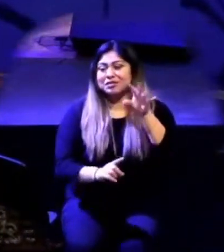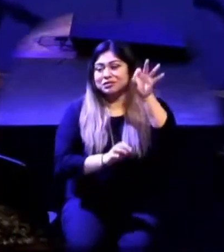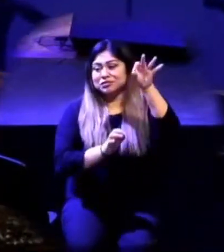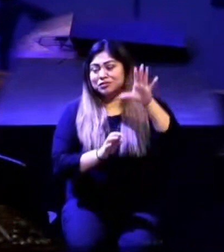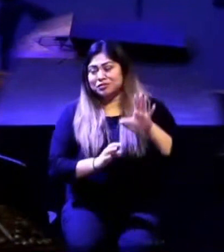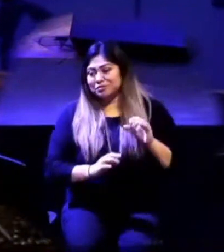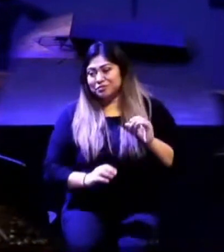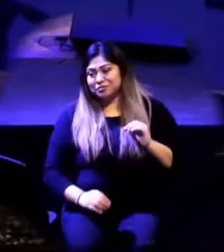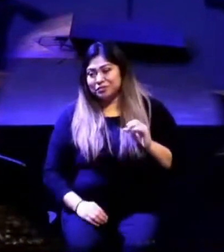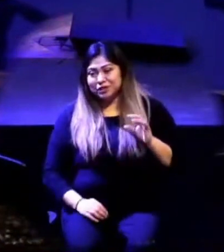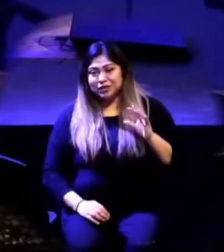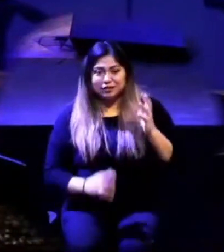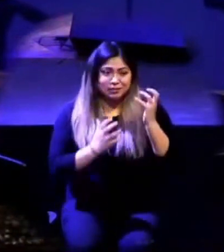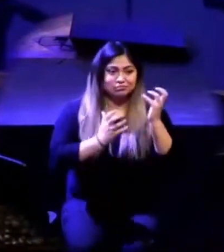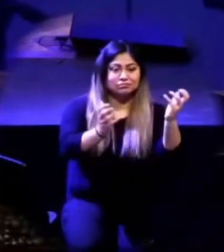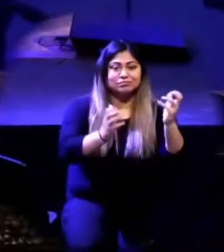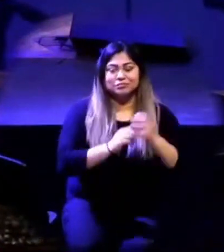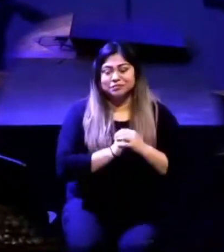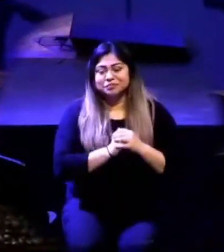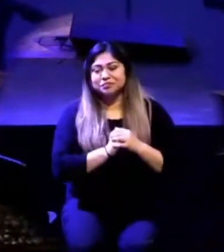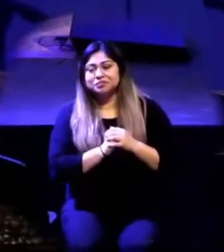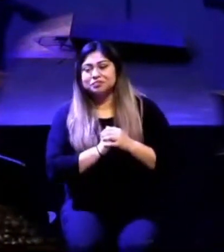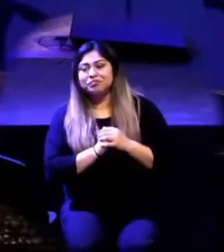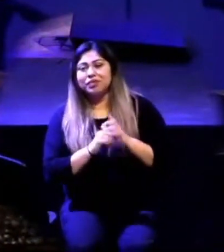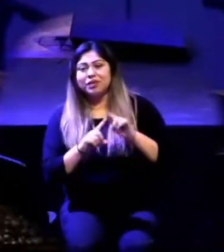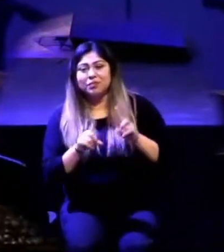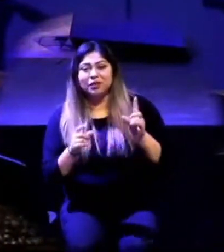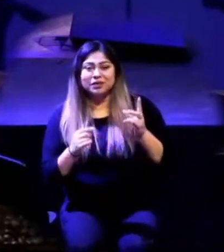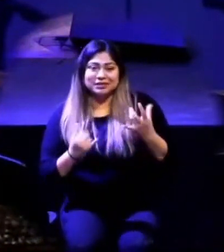good way to see if he ever follows back up with this.